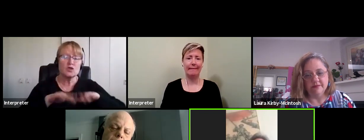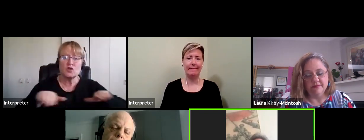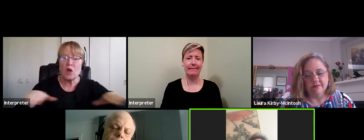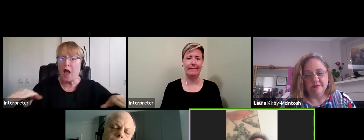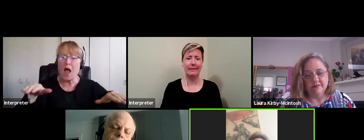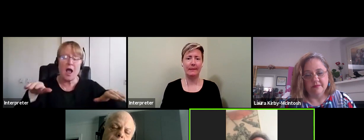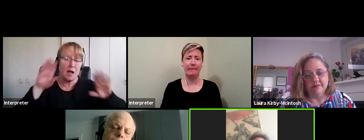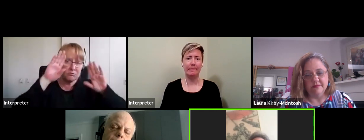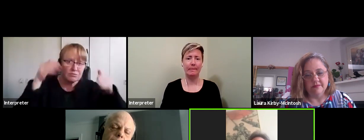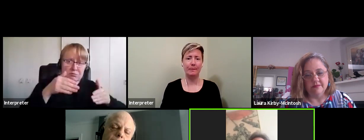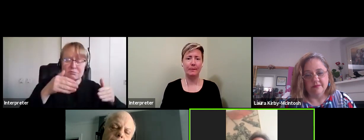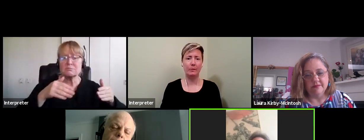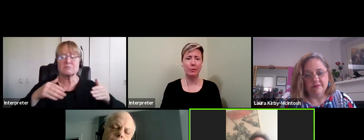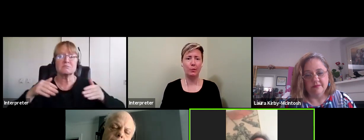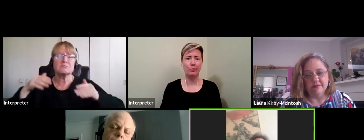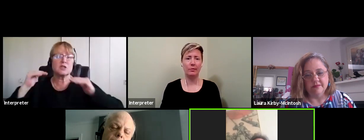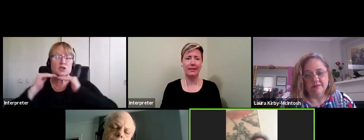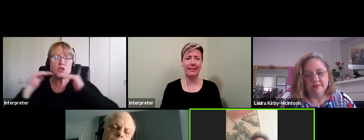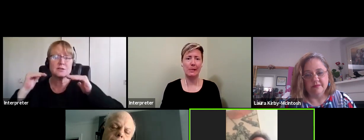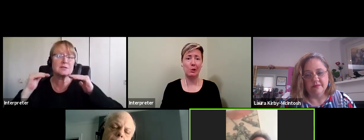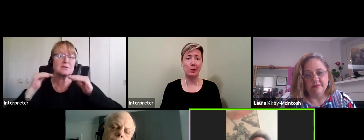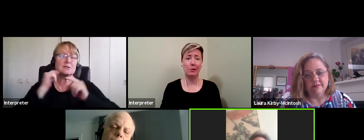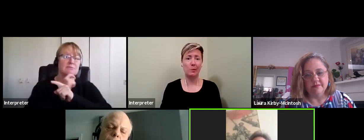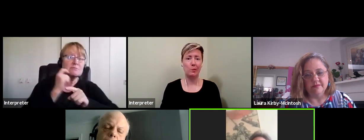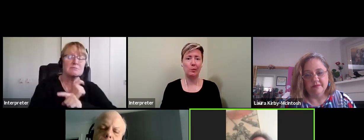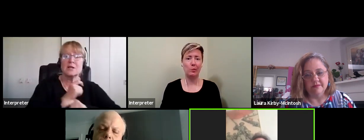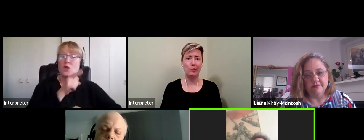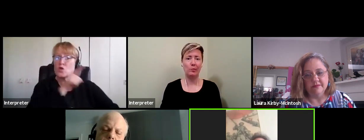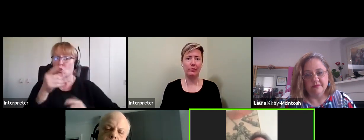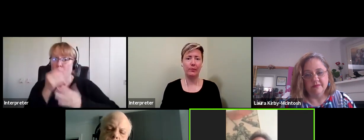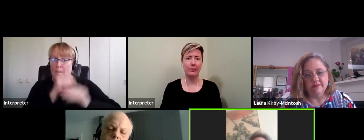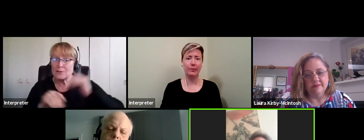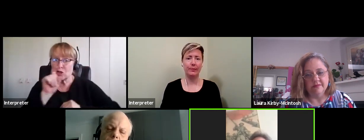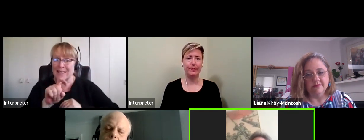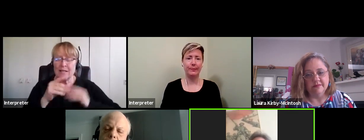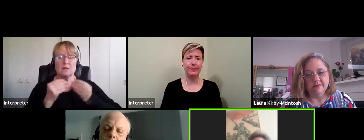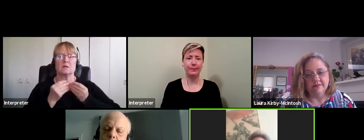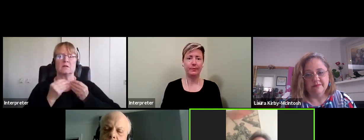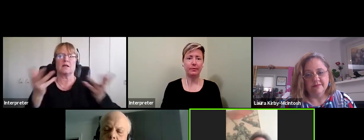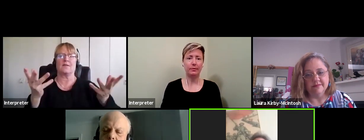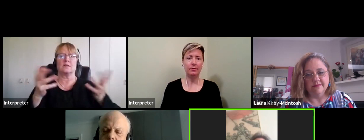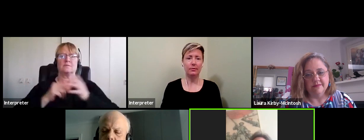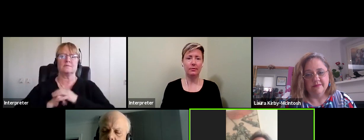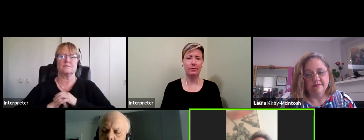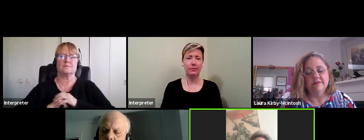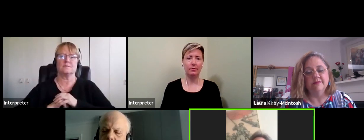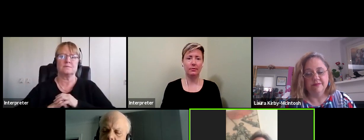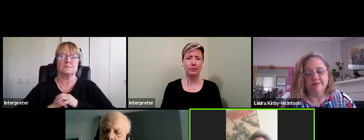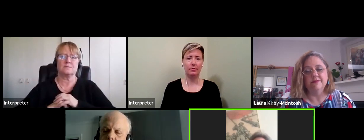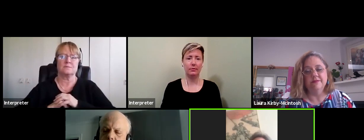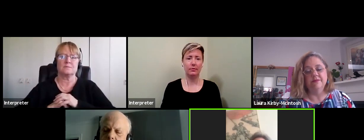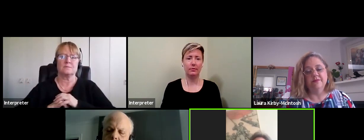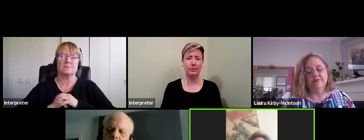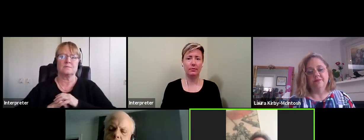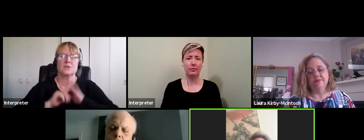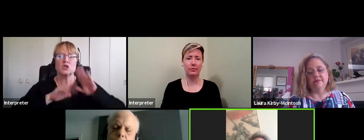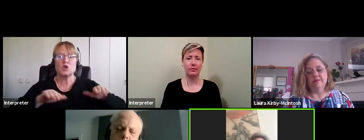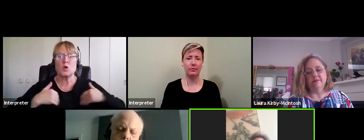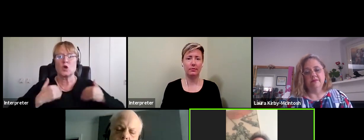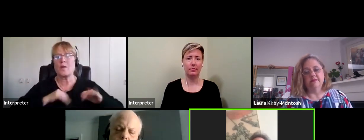whatever, in our communities, you will have whatever budget you need. And we need to encourage them not to move away from our children and